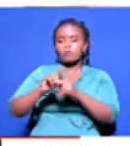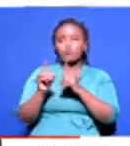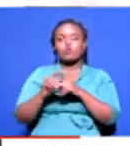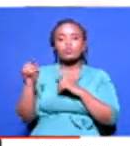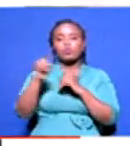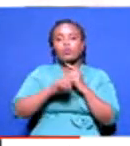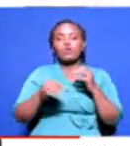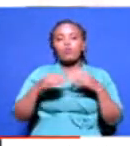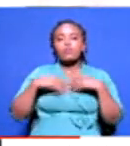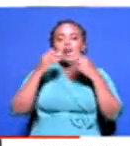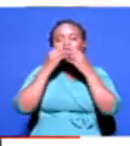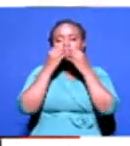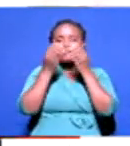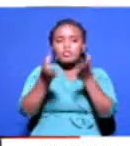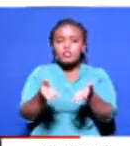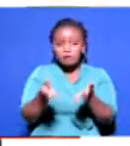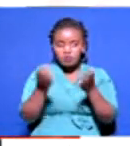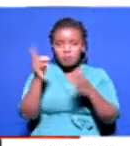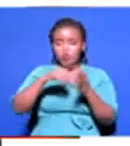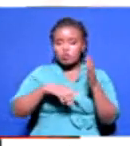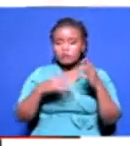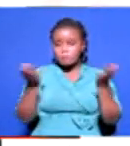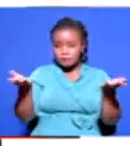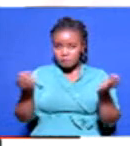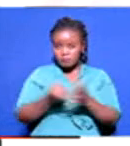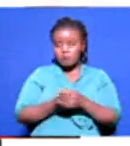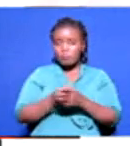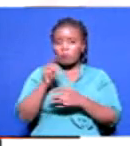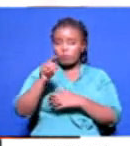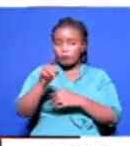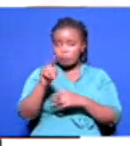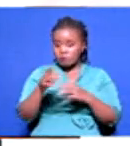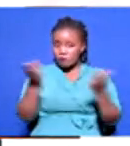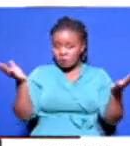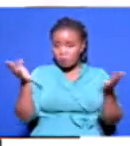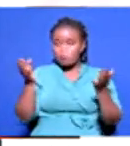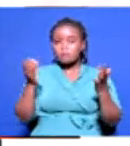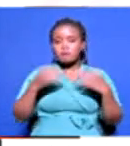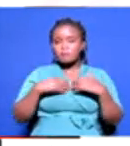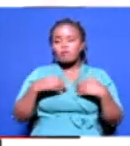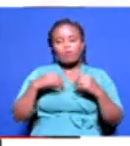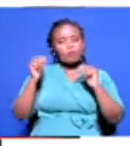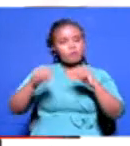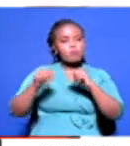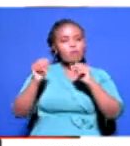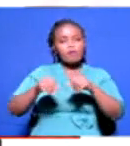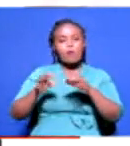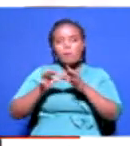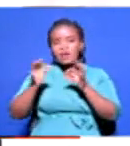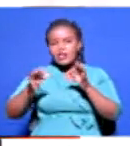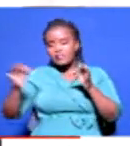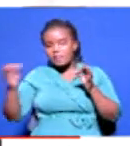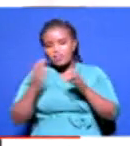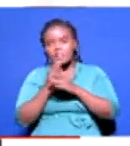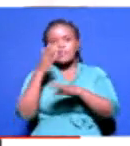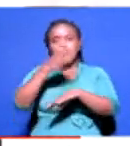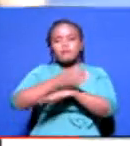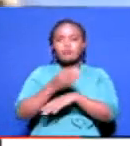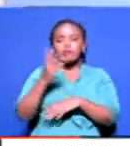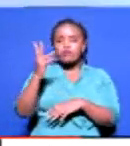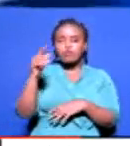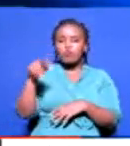information that this shelf life is likely to be extended beyond the 4.5 months